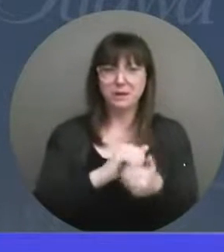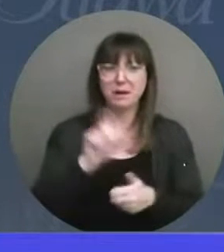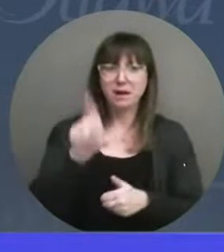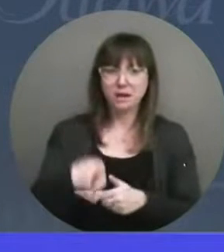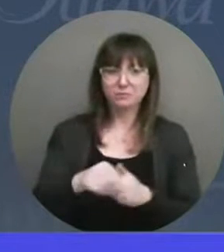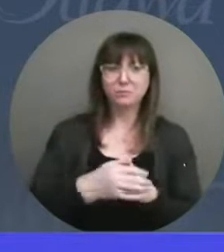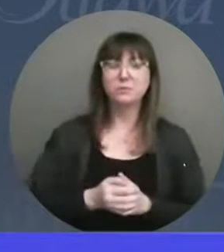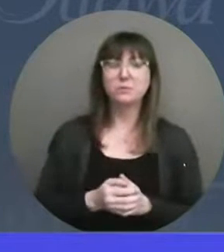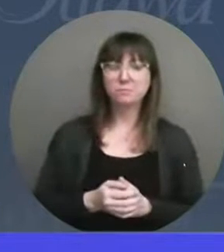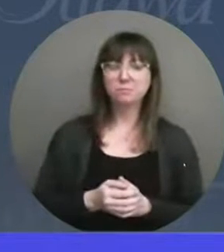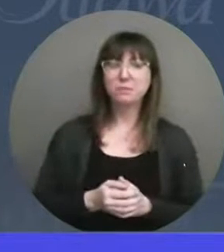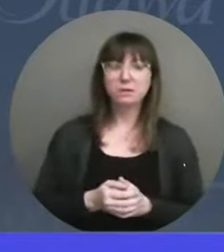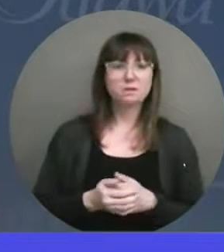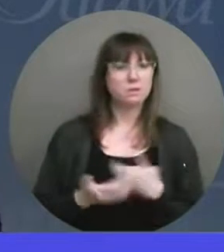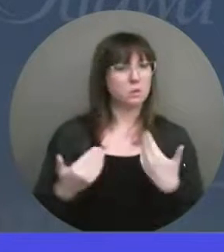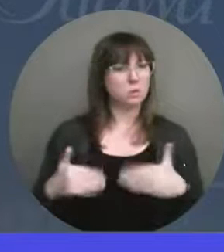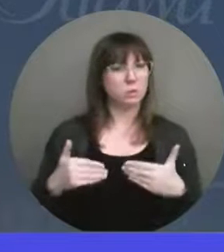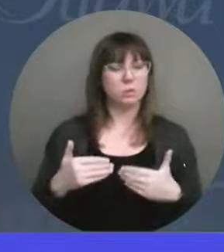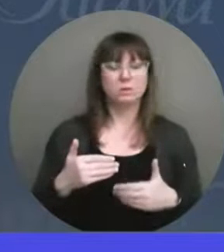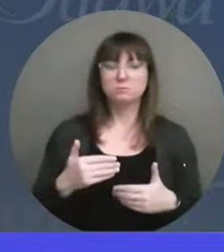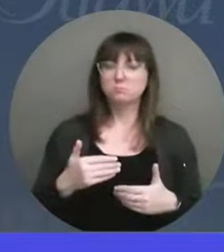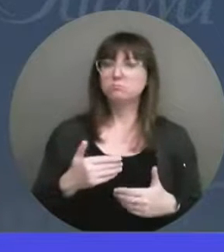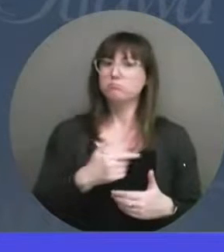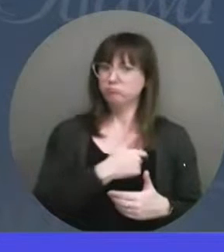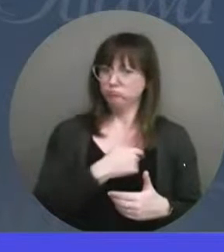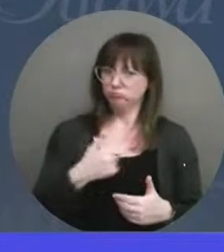We are very happy